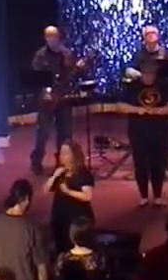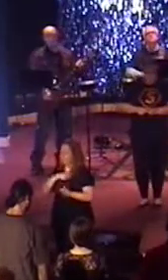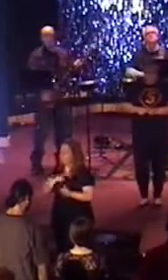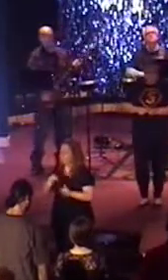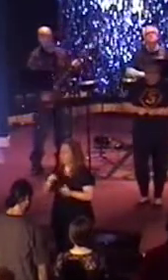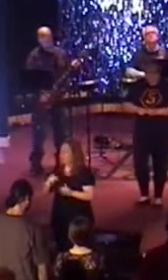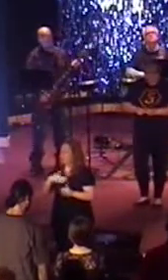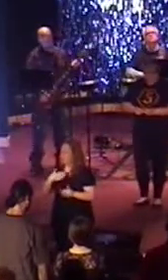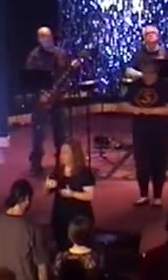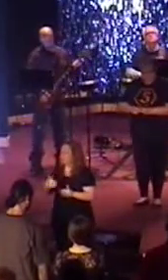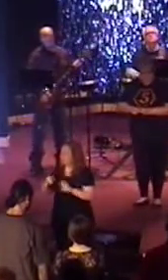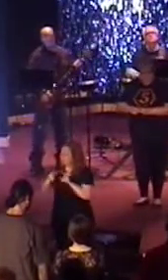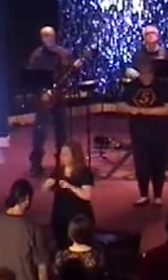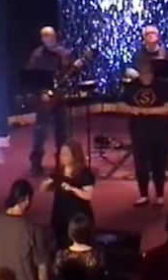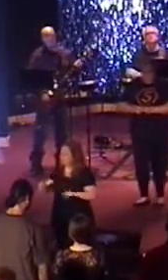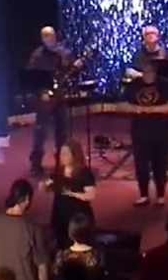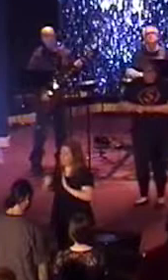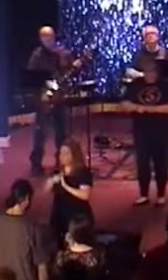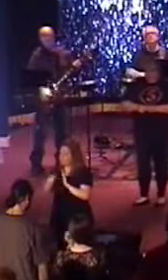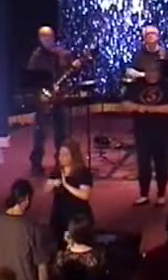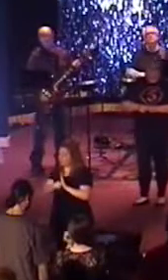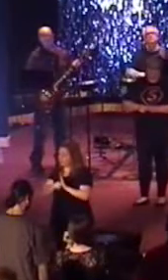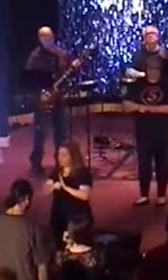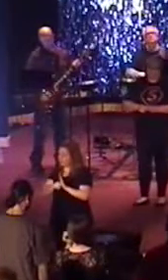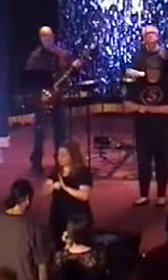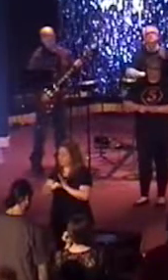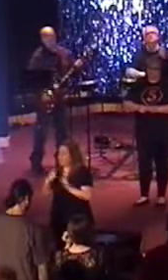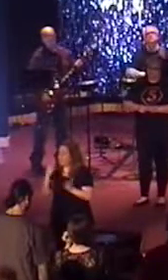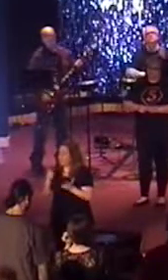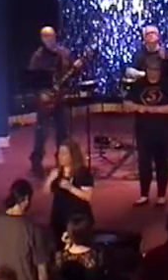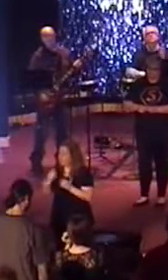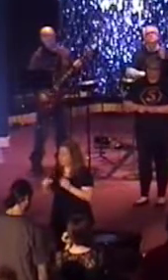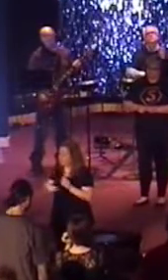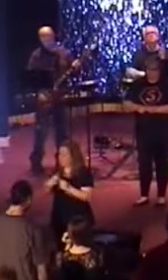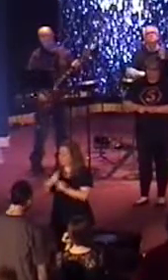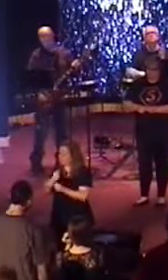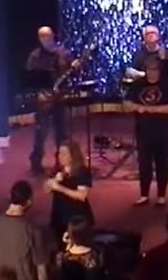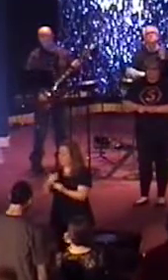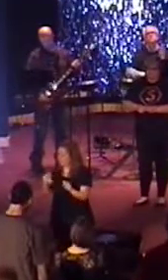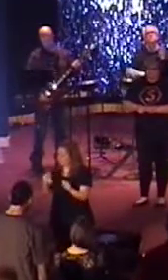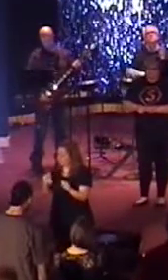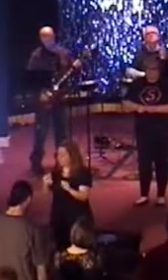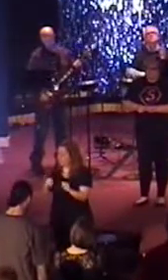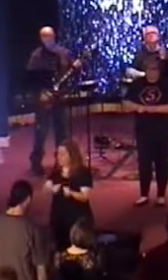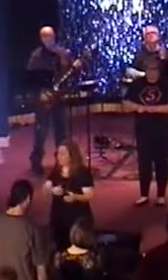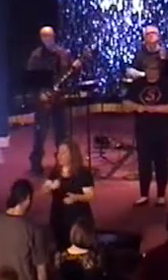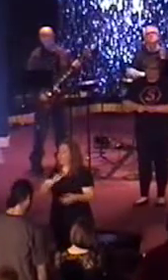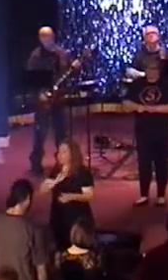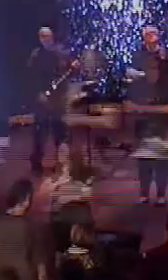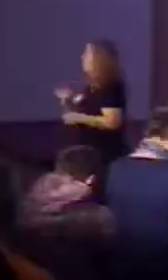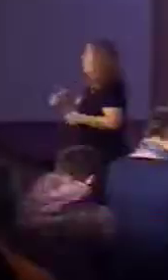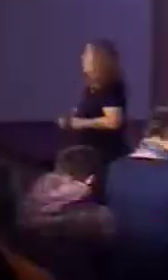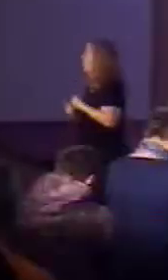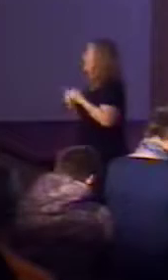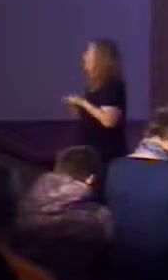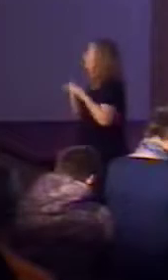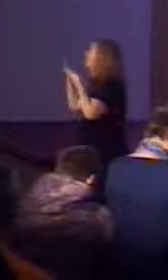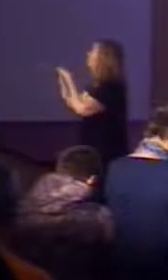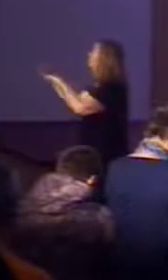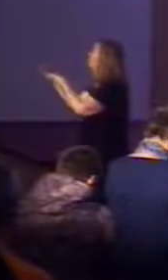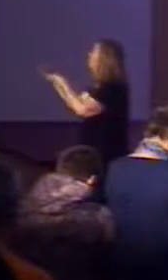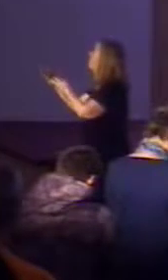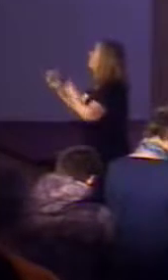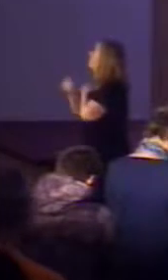Testament has to say about salvation and put their lives on the line and place their lives in your resting arms. Lord, we love